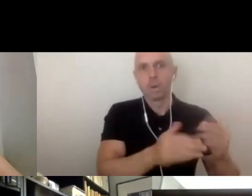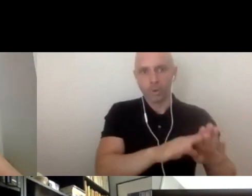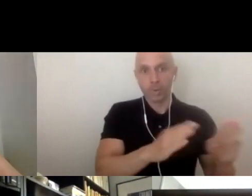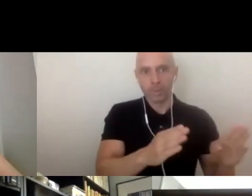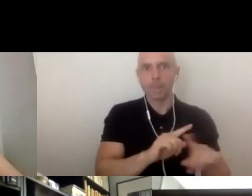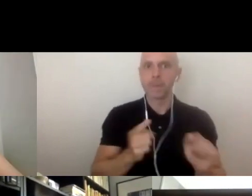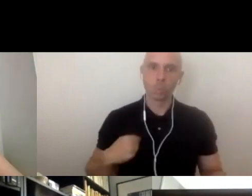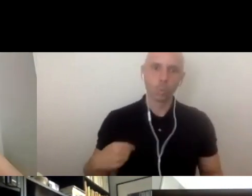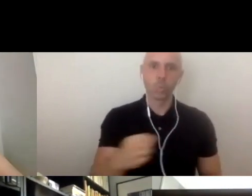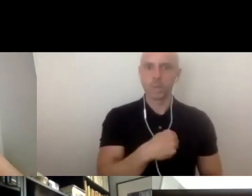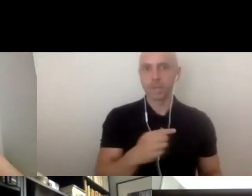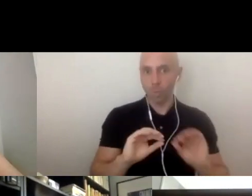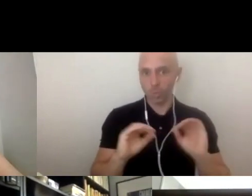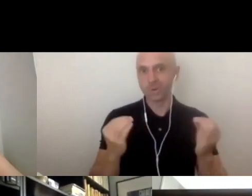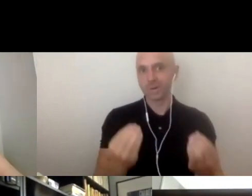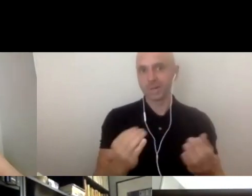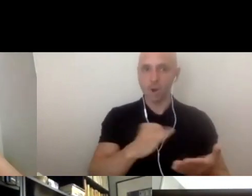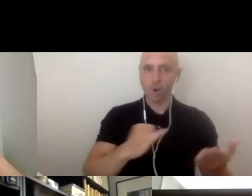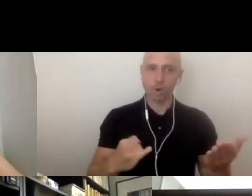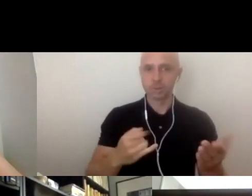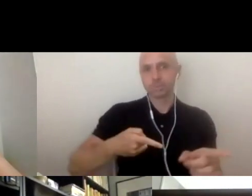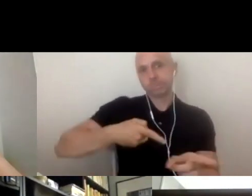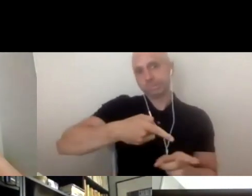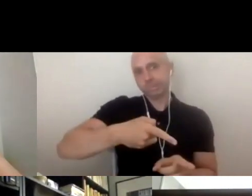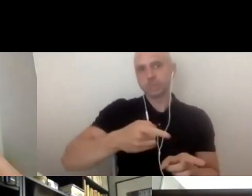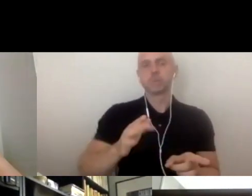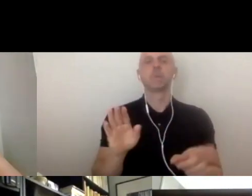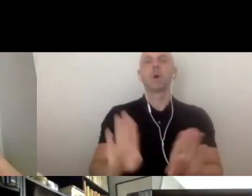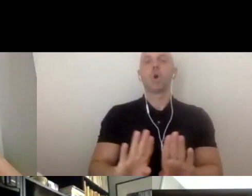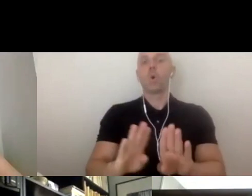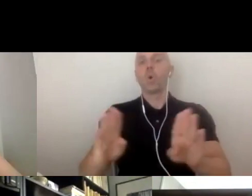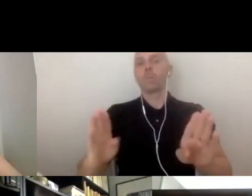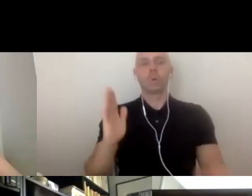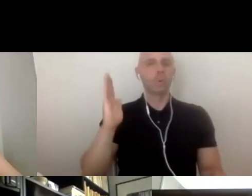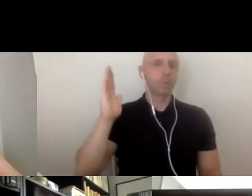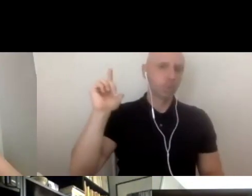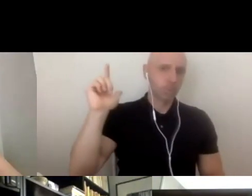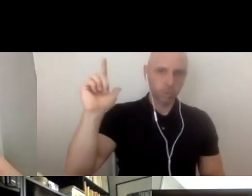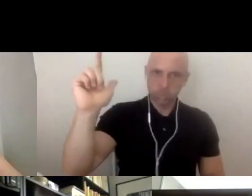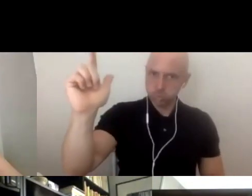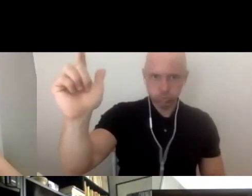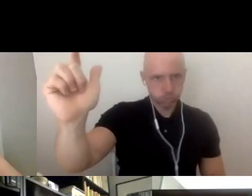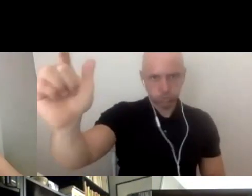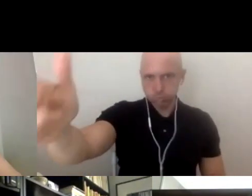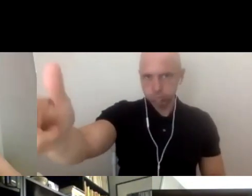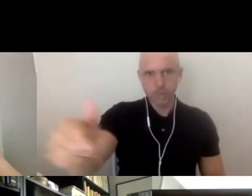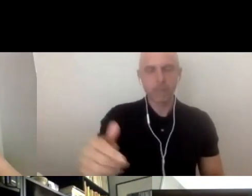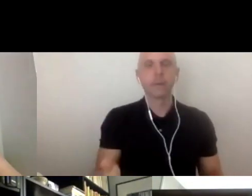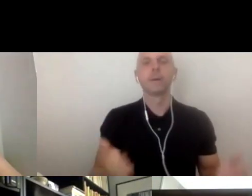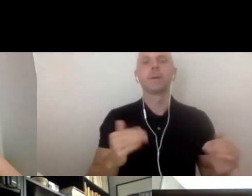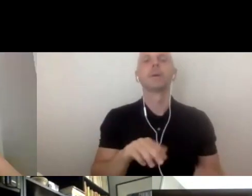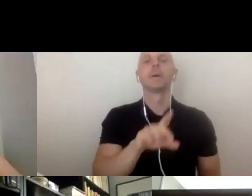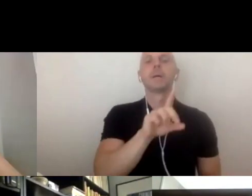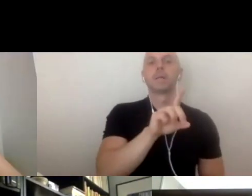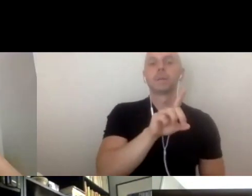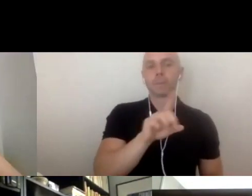off. The Toronto Office of Recovery and Rebuild, led by Saad Rafi and Dr. David Mowat,